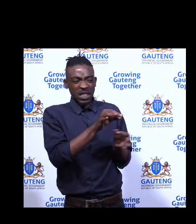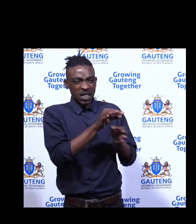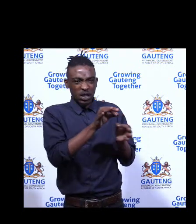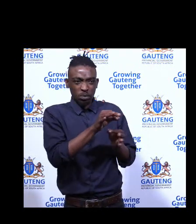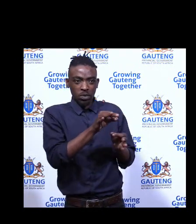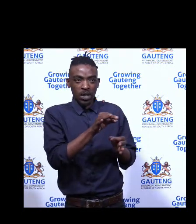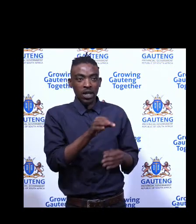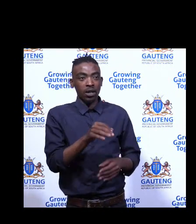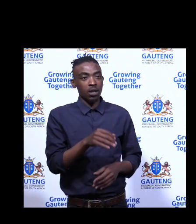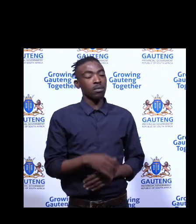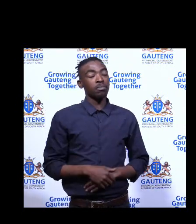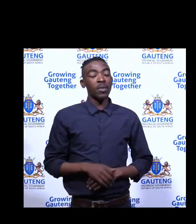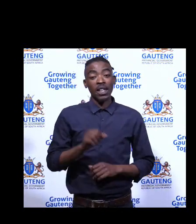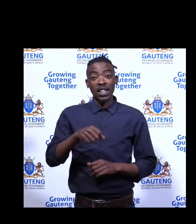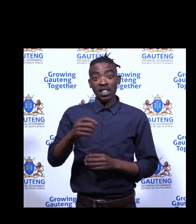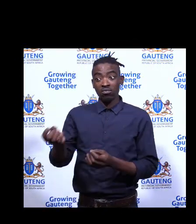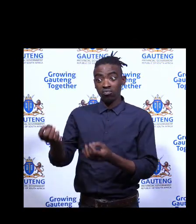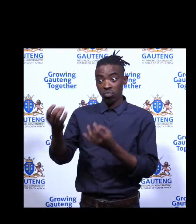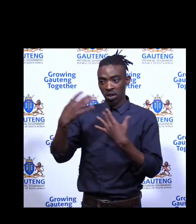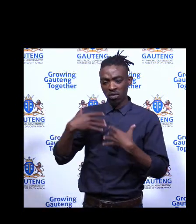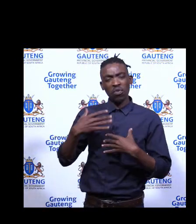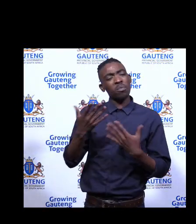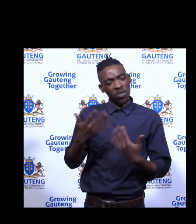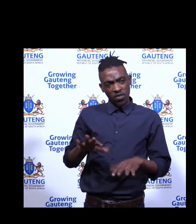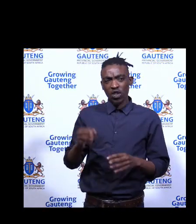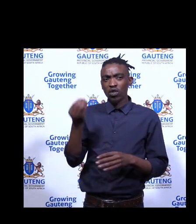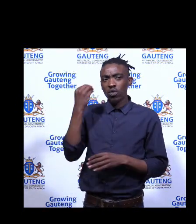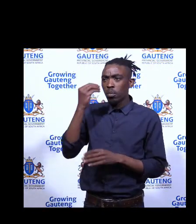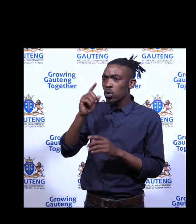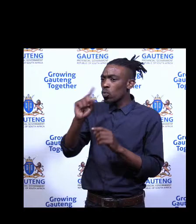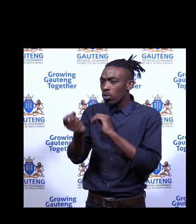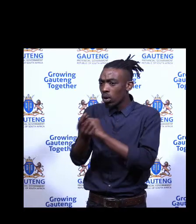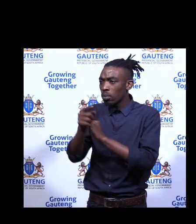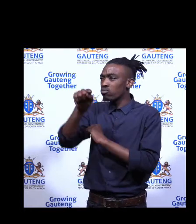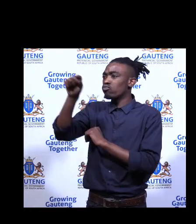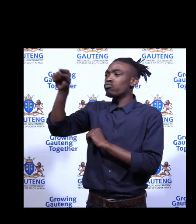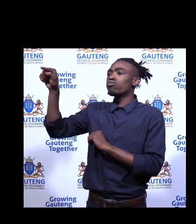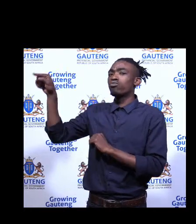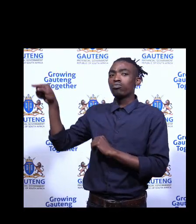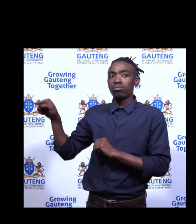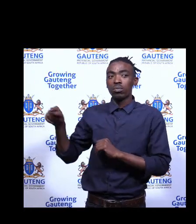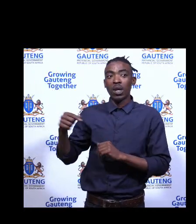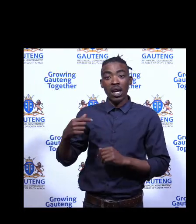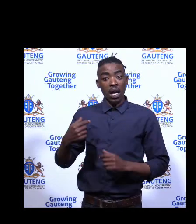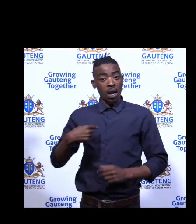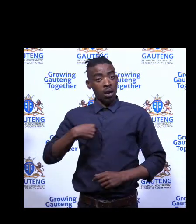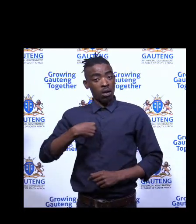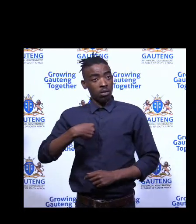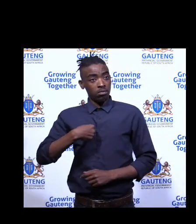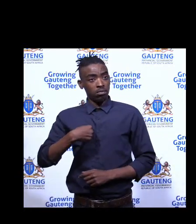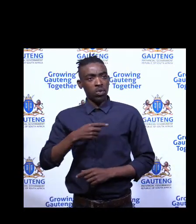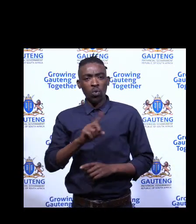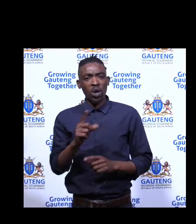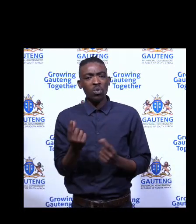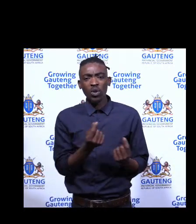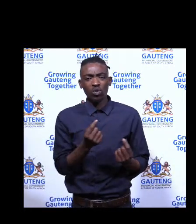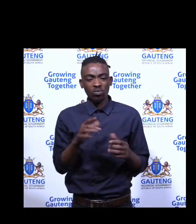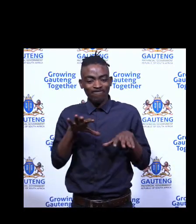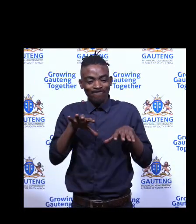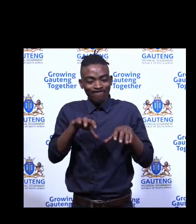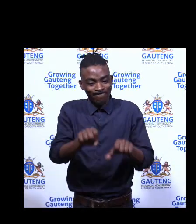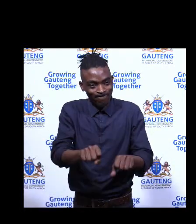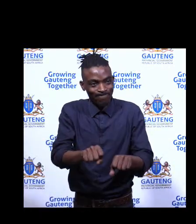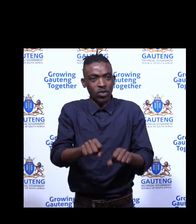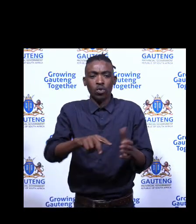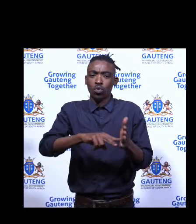an update on the recalibration. We call it the recalibration of the model or the readaptation of the model to the new reality